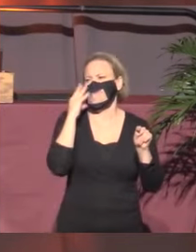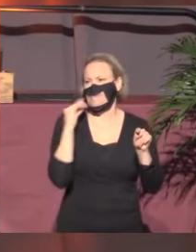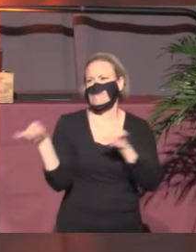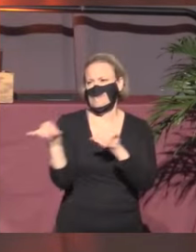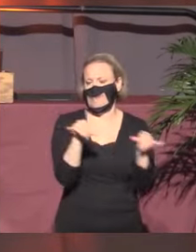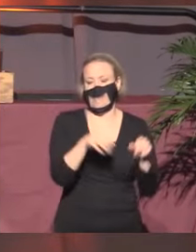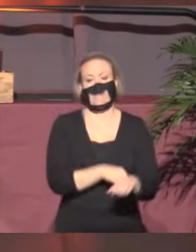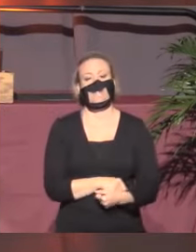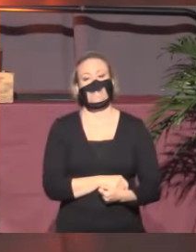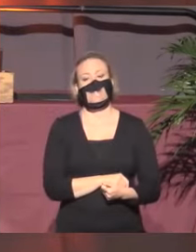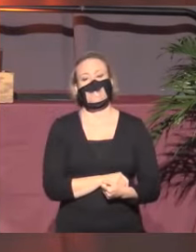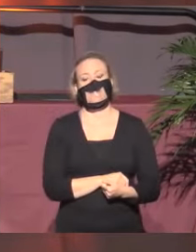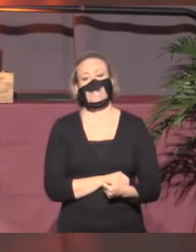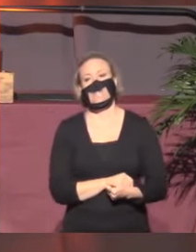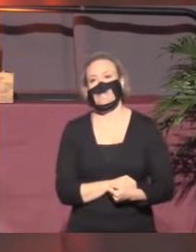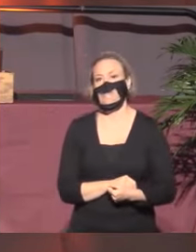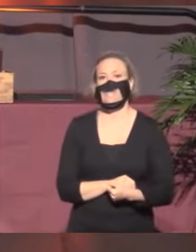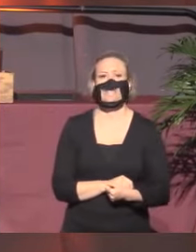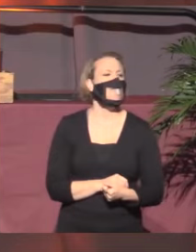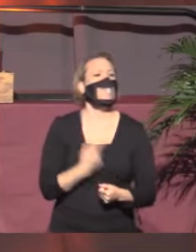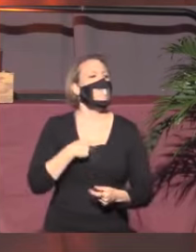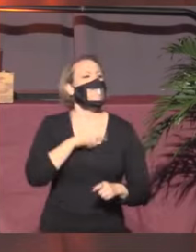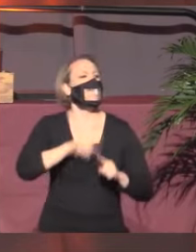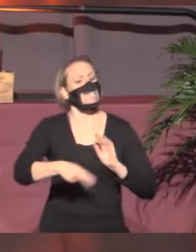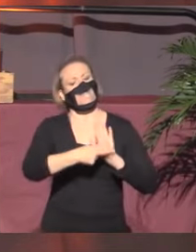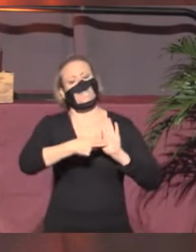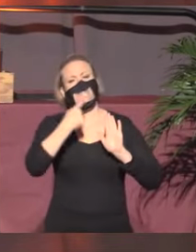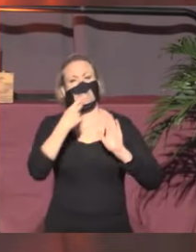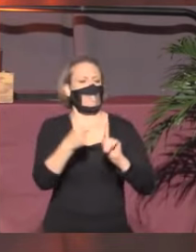we cannot categorize it as misfortune.